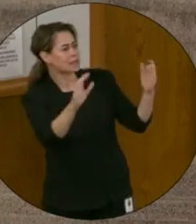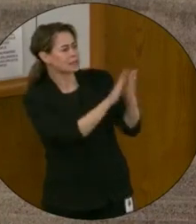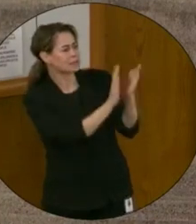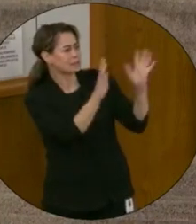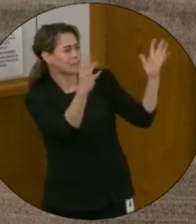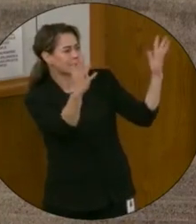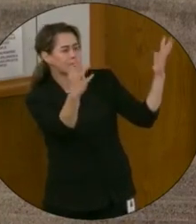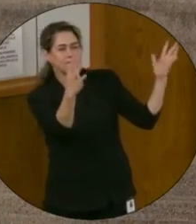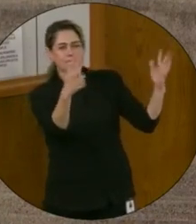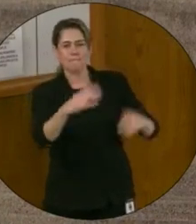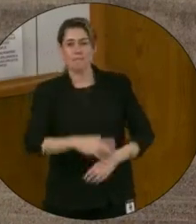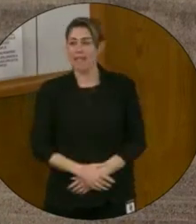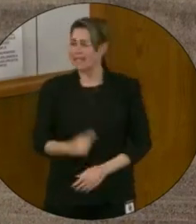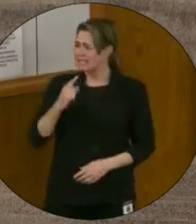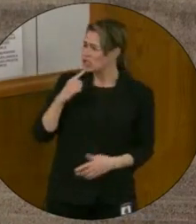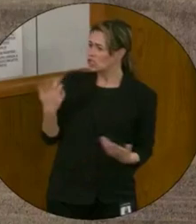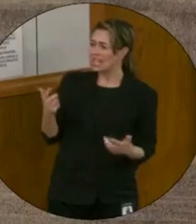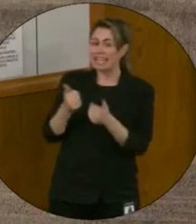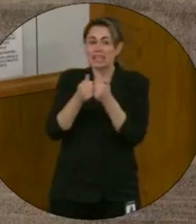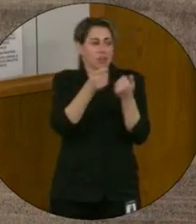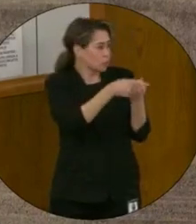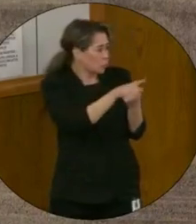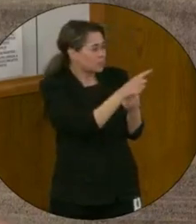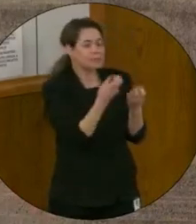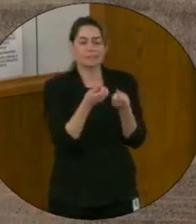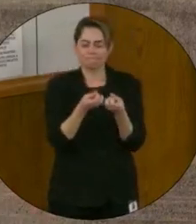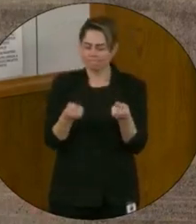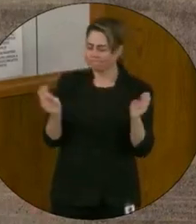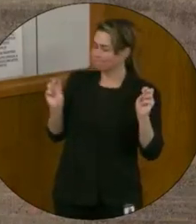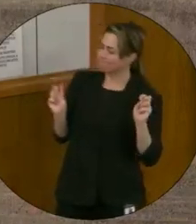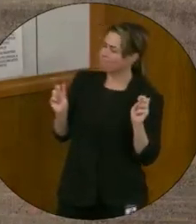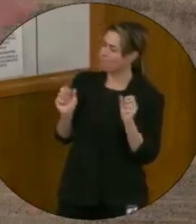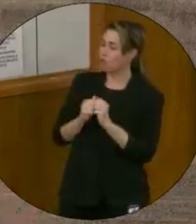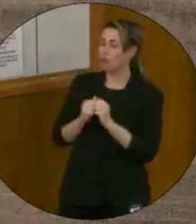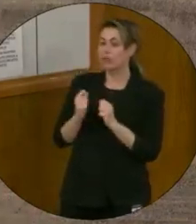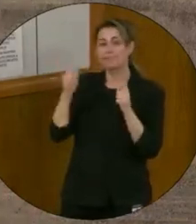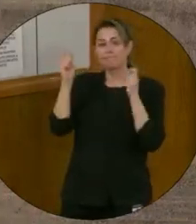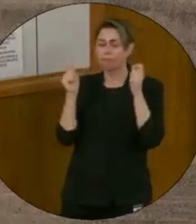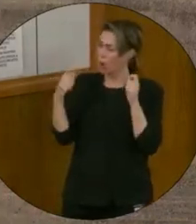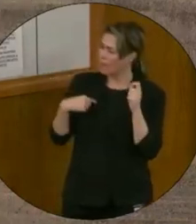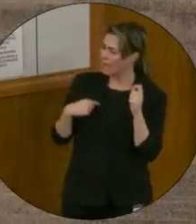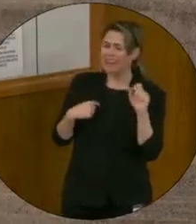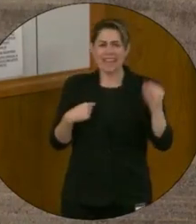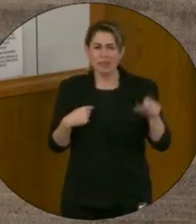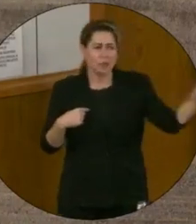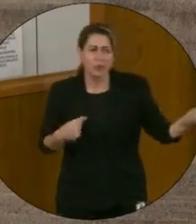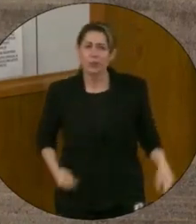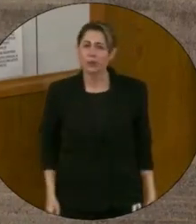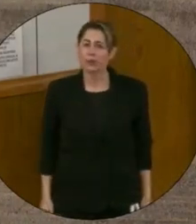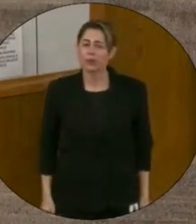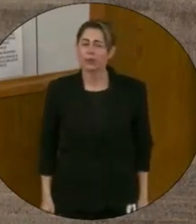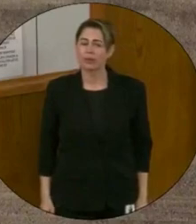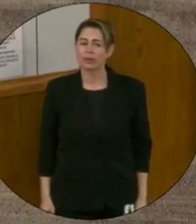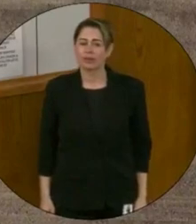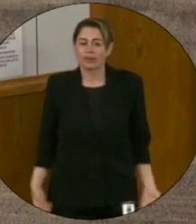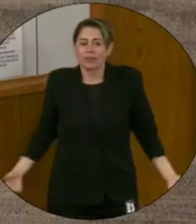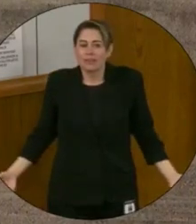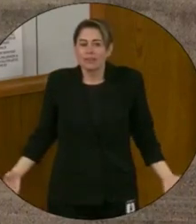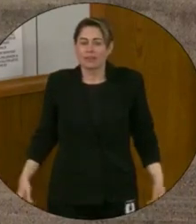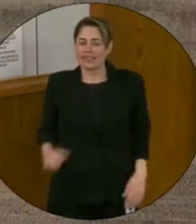Seriously. Because every one of you is sitting up there with this look like, oh, who, me? Yes, you. This